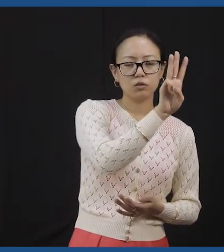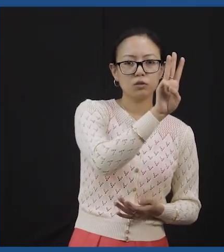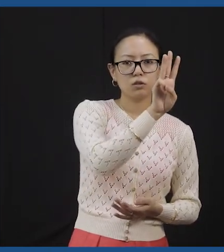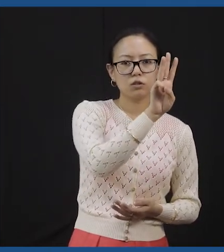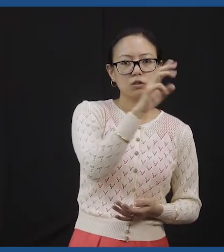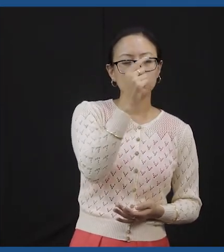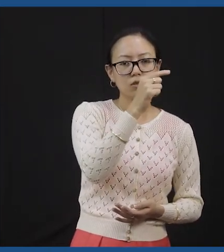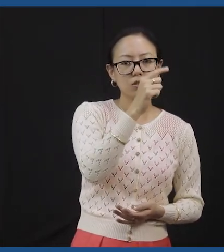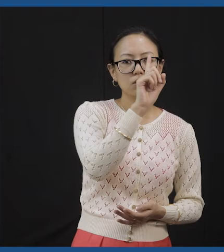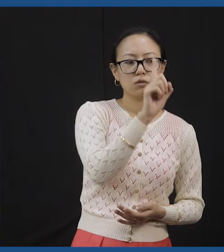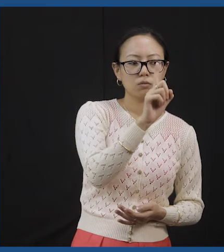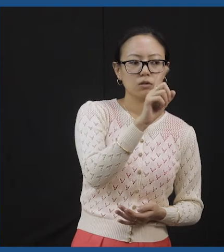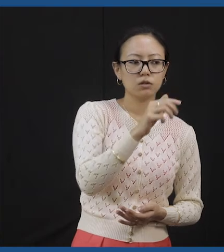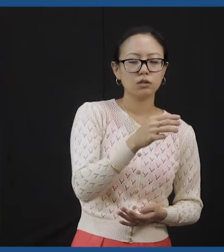be